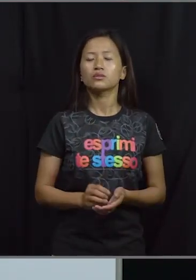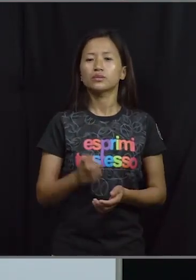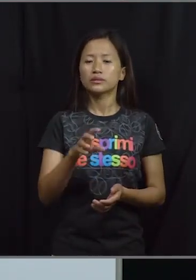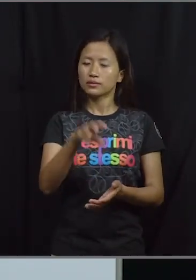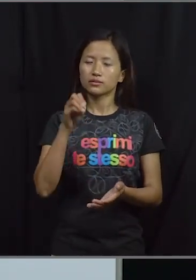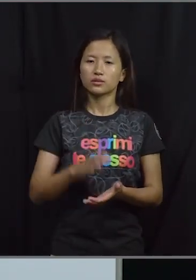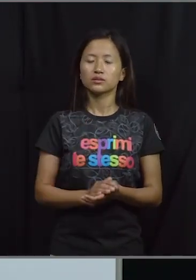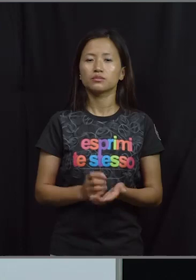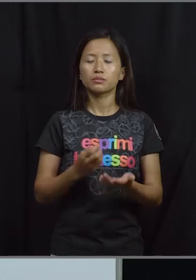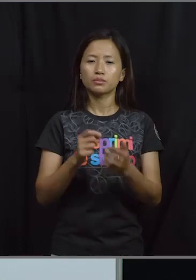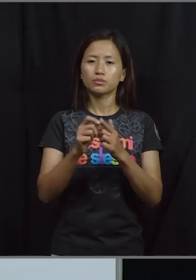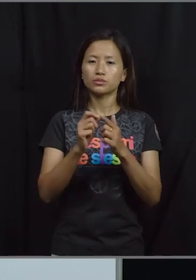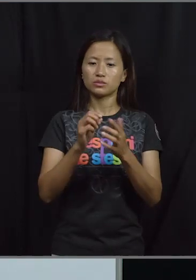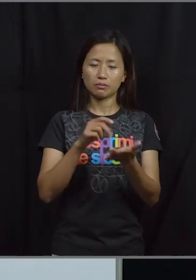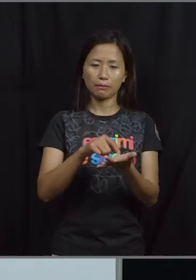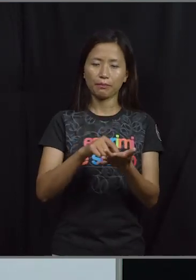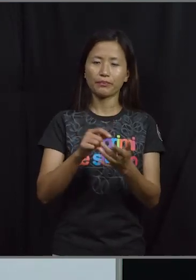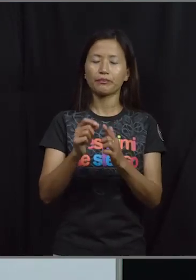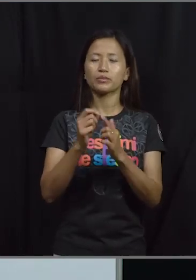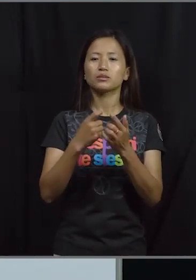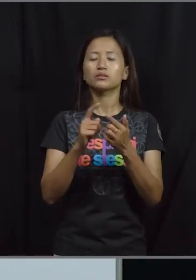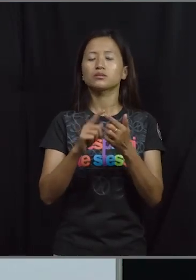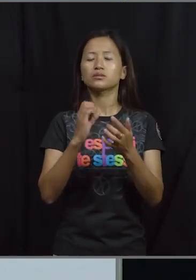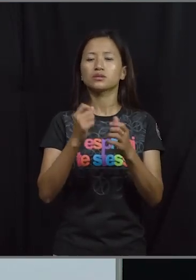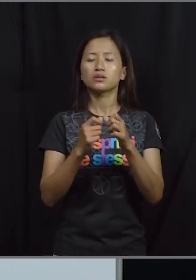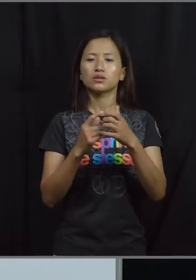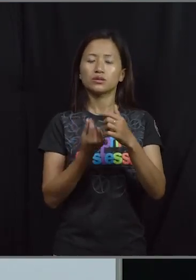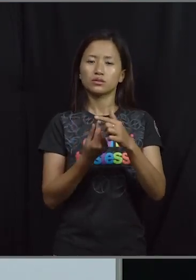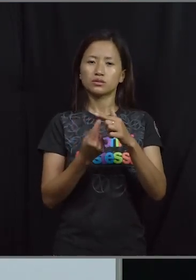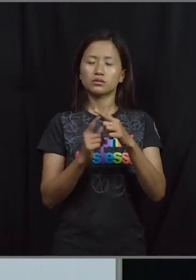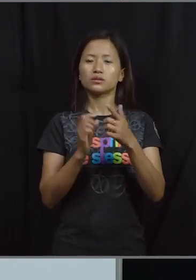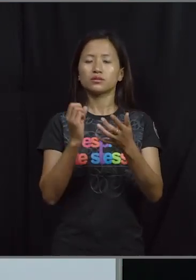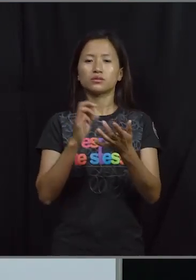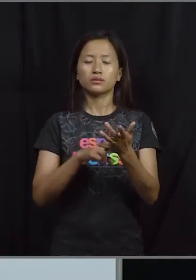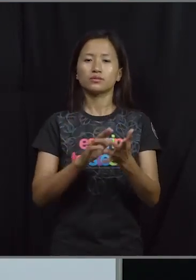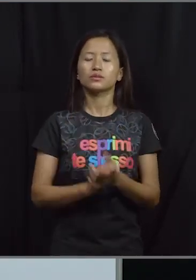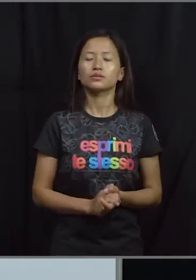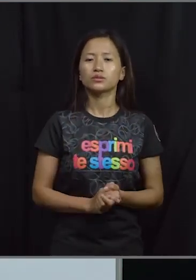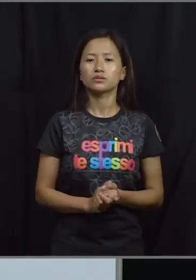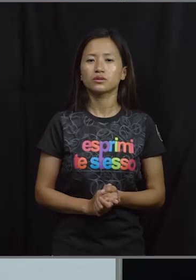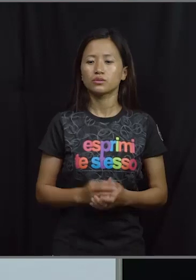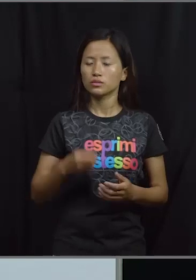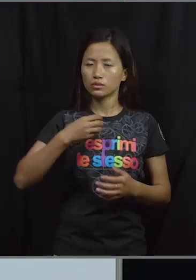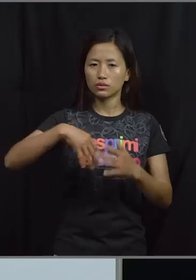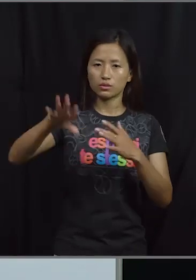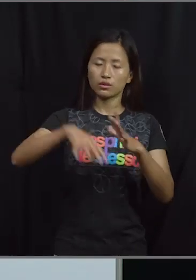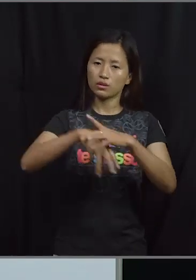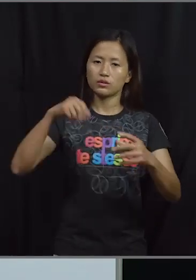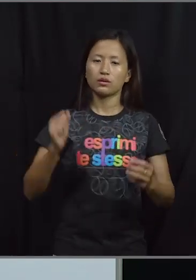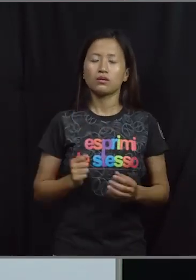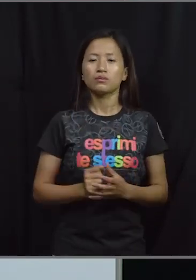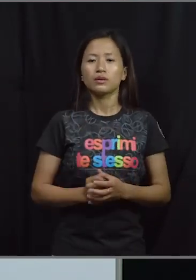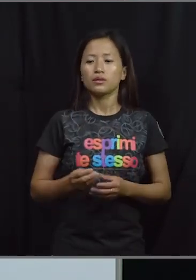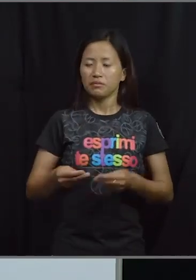and therefore in this situation like change in weather, we go out and buy as much